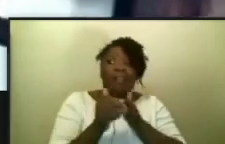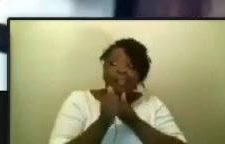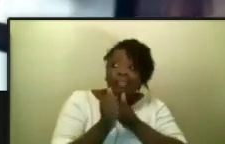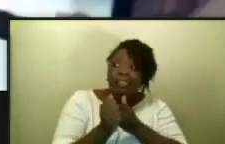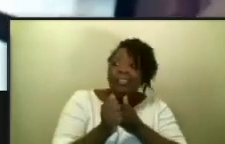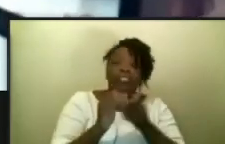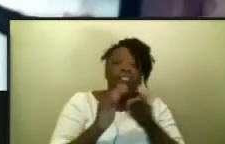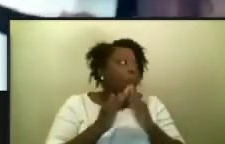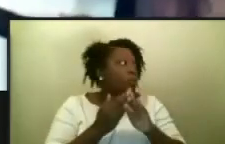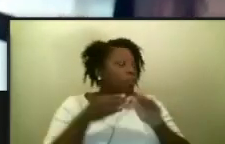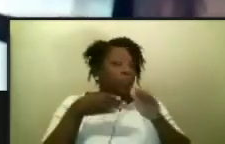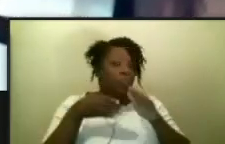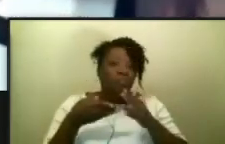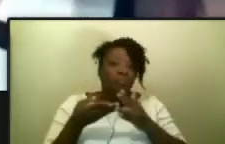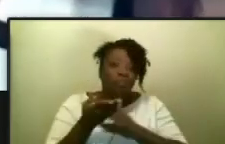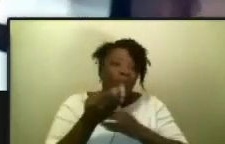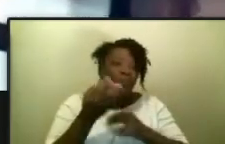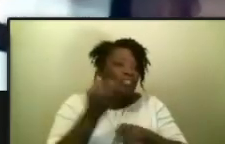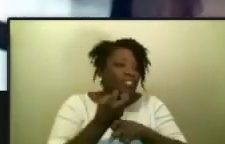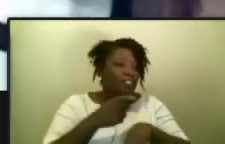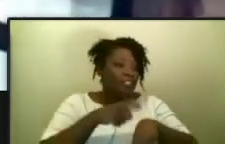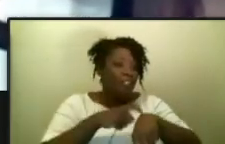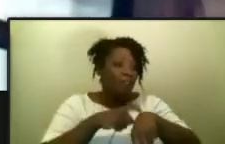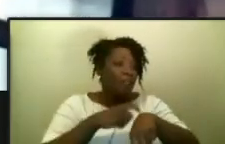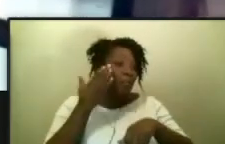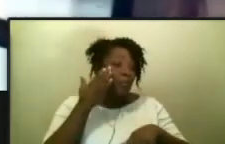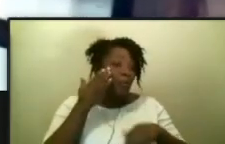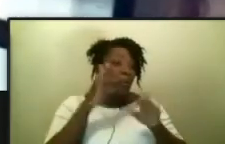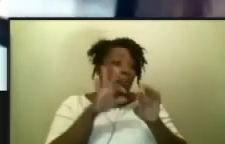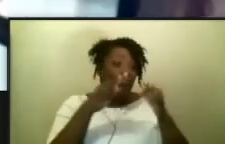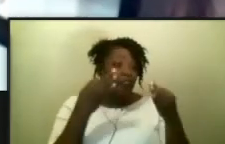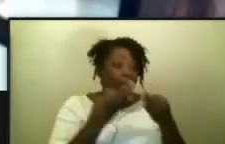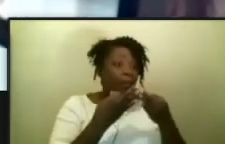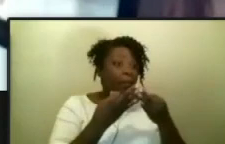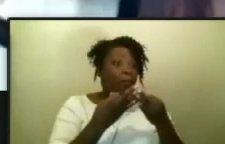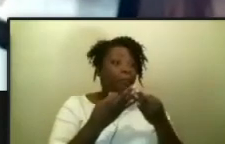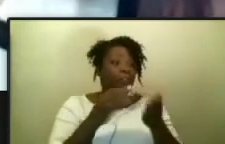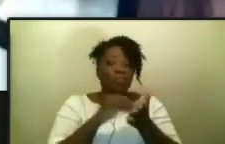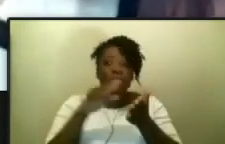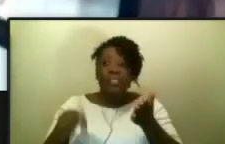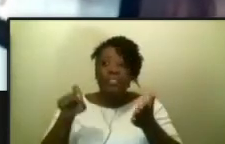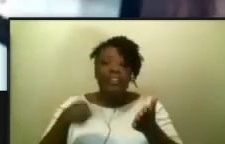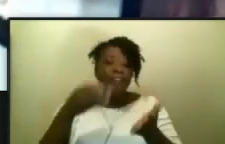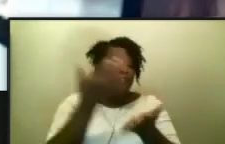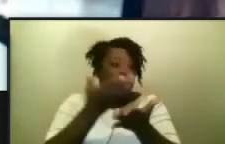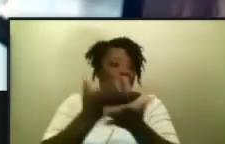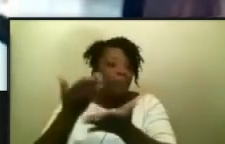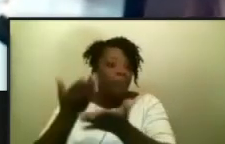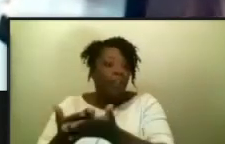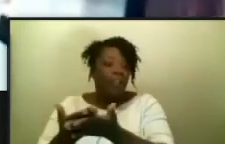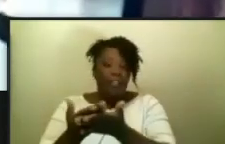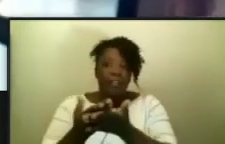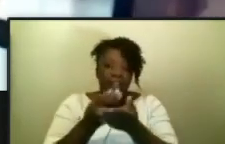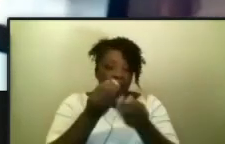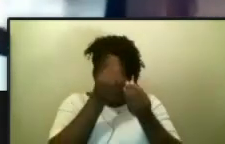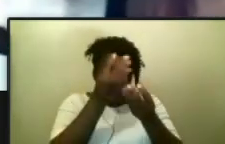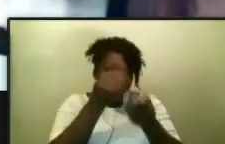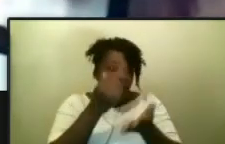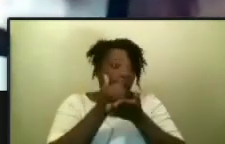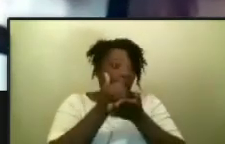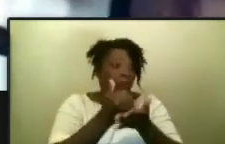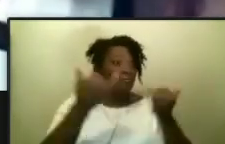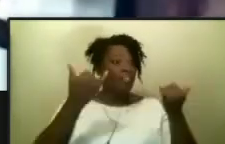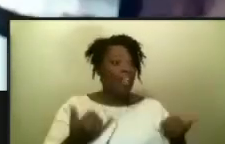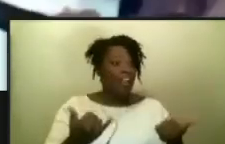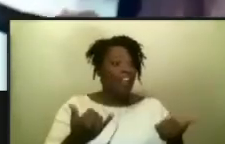times. We know that families and students need facts, support, and resources that you can use right now to continue to